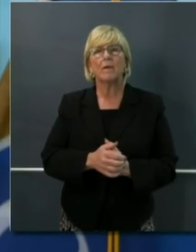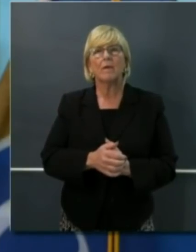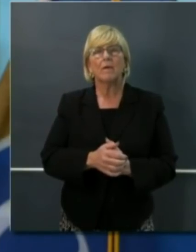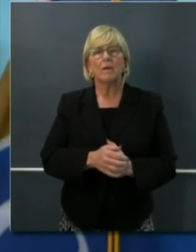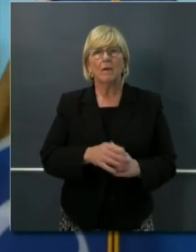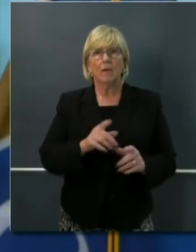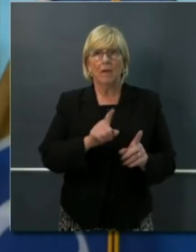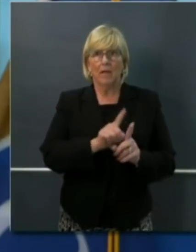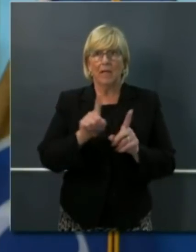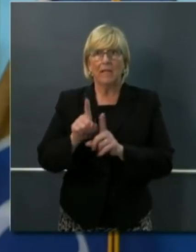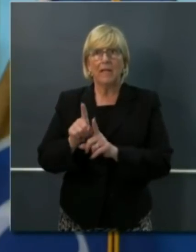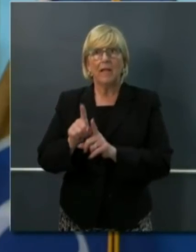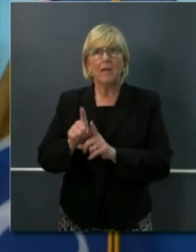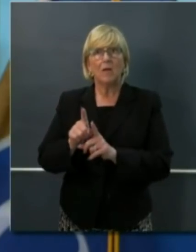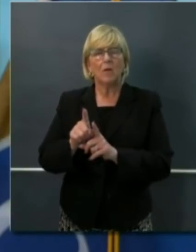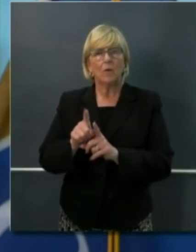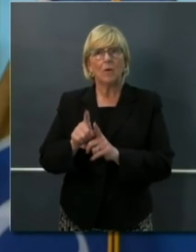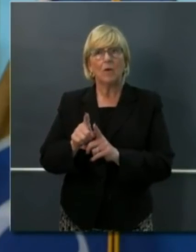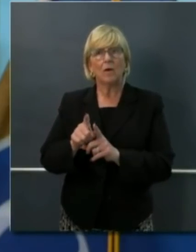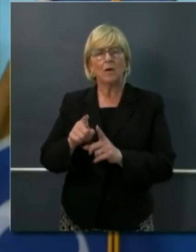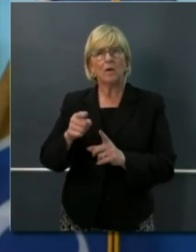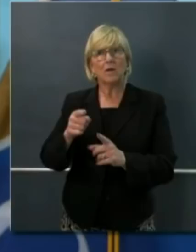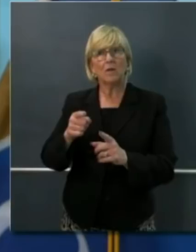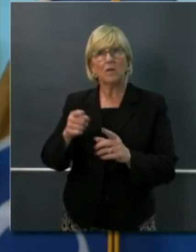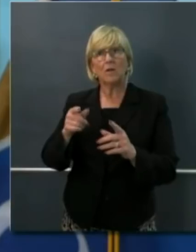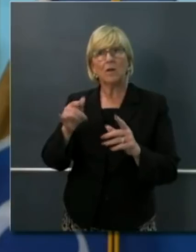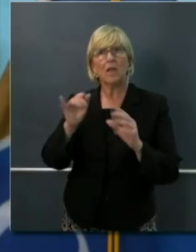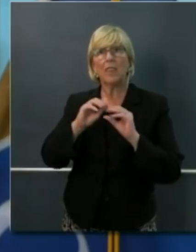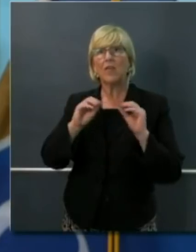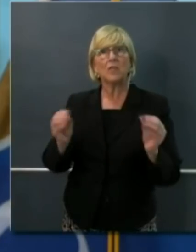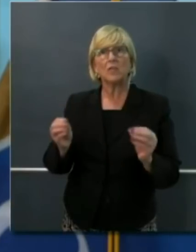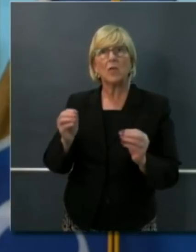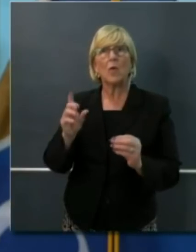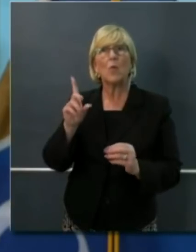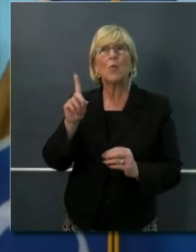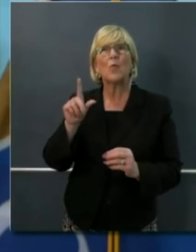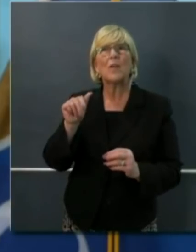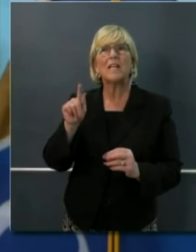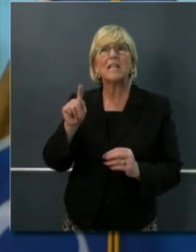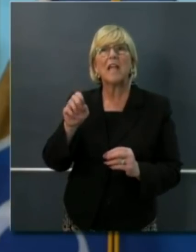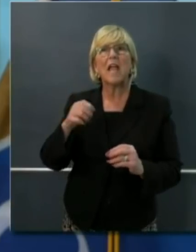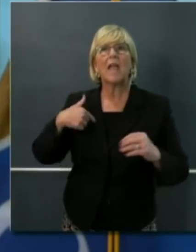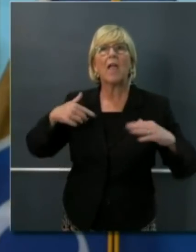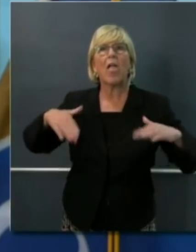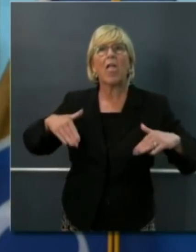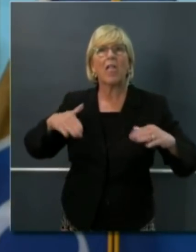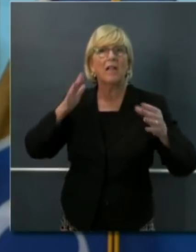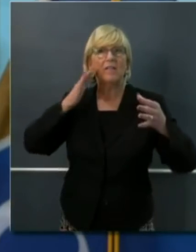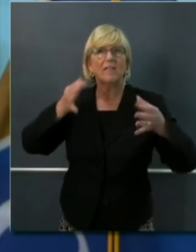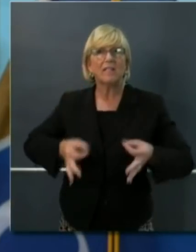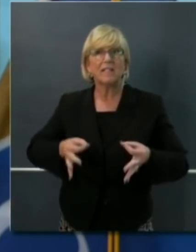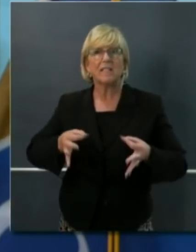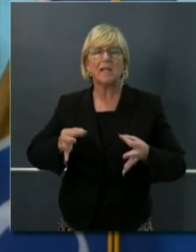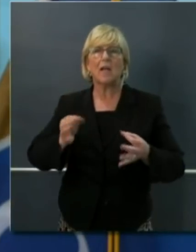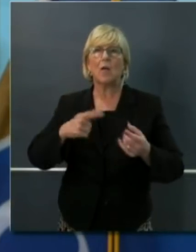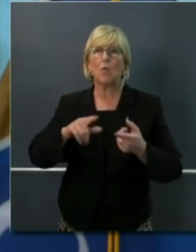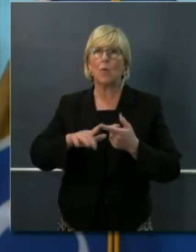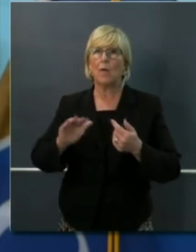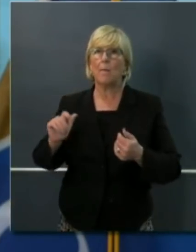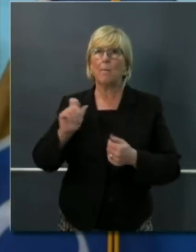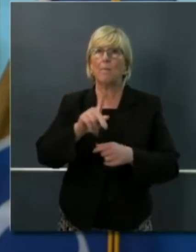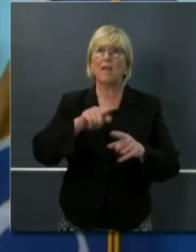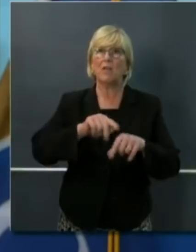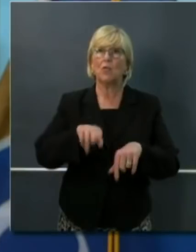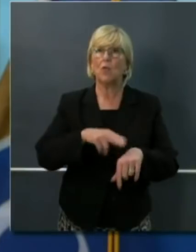this conversation, I'll end the conversation by saying there's no date. If there's a date, then we're denying the facts on the ground. We're denying